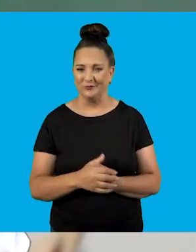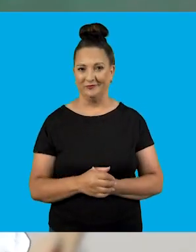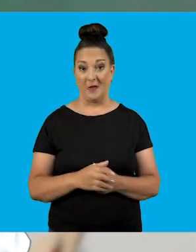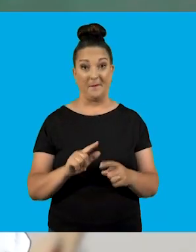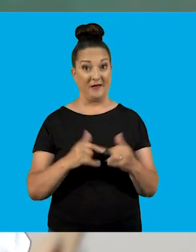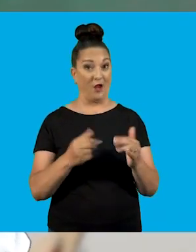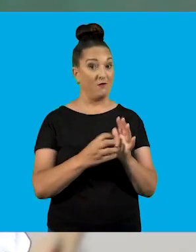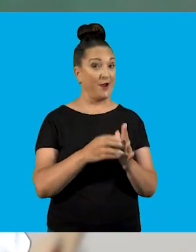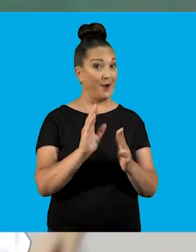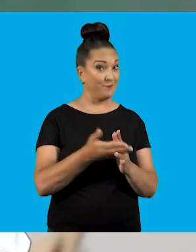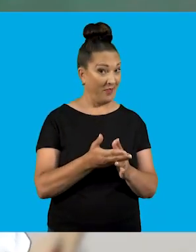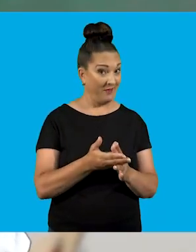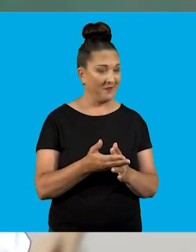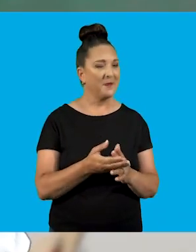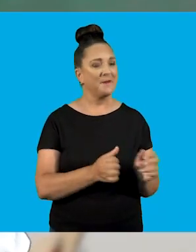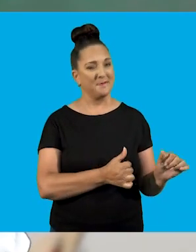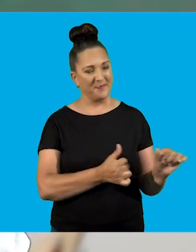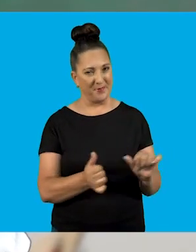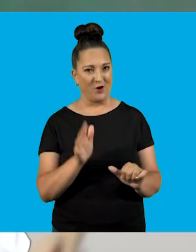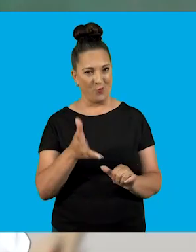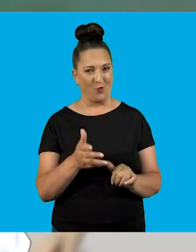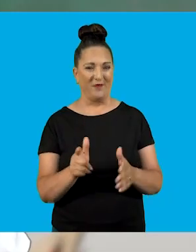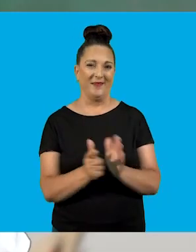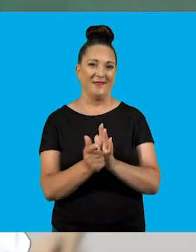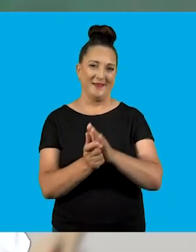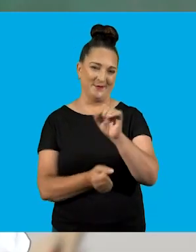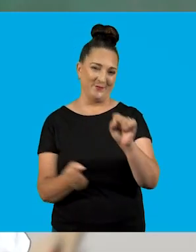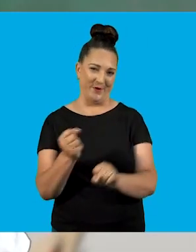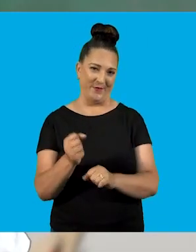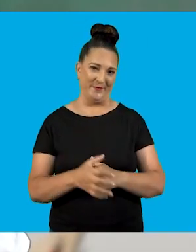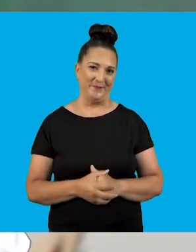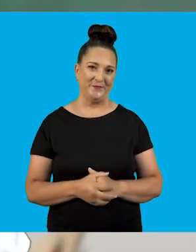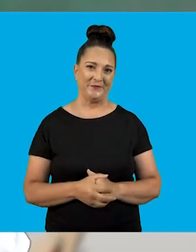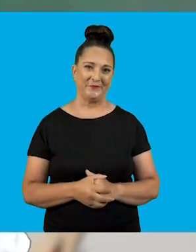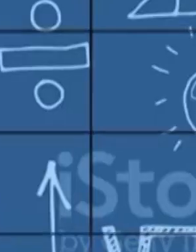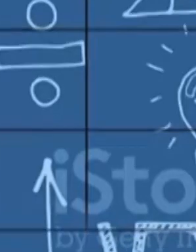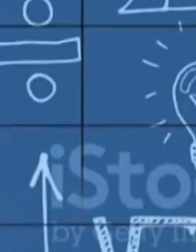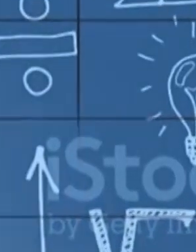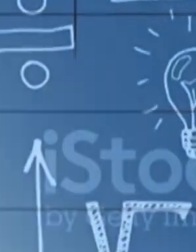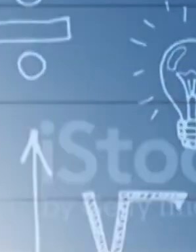method. Let's quickly go to the ad break, and then we'll come back to wrap up our lesson.